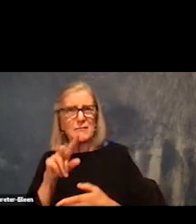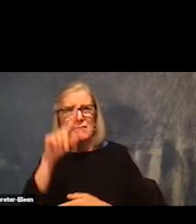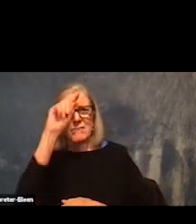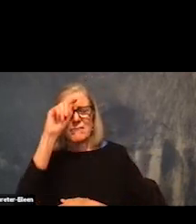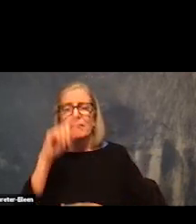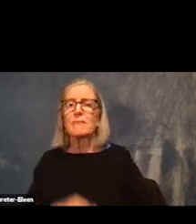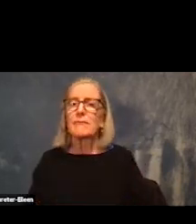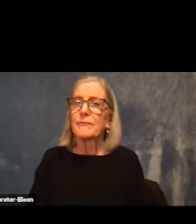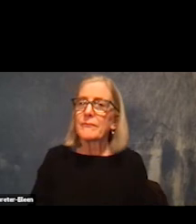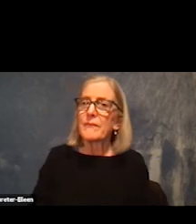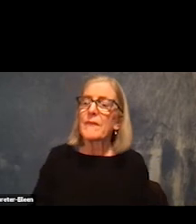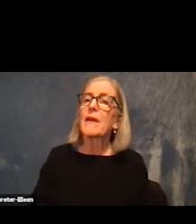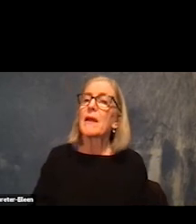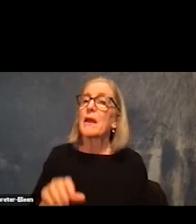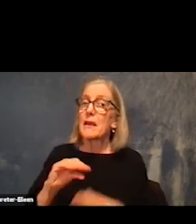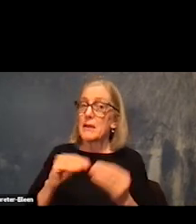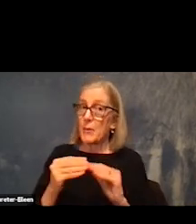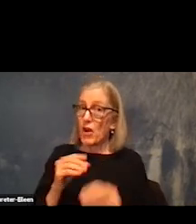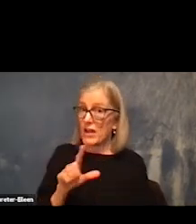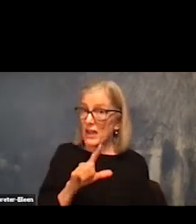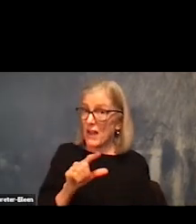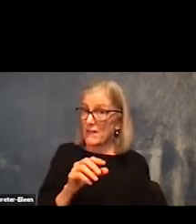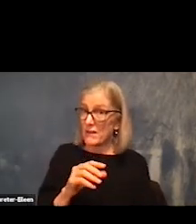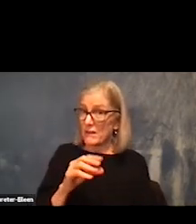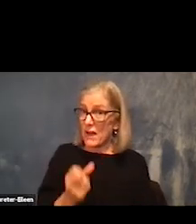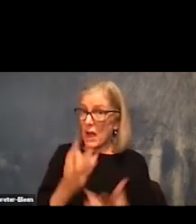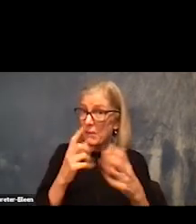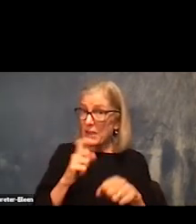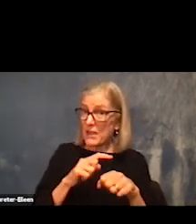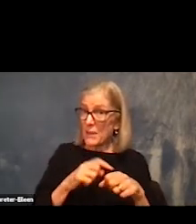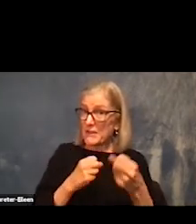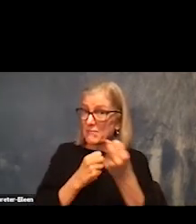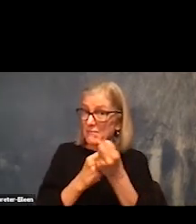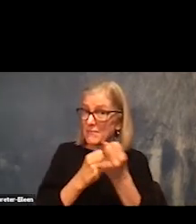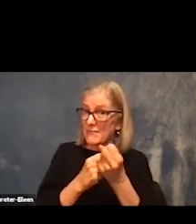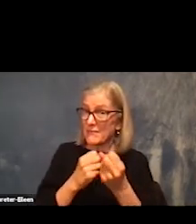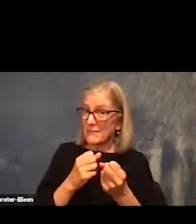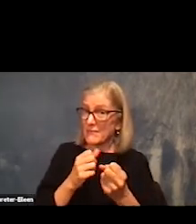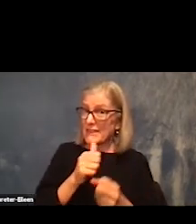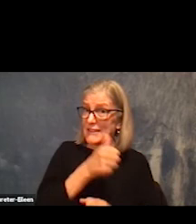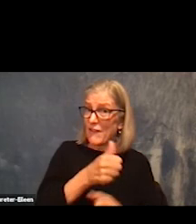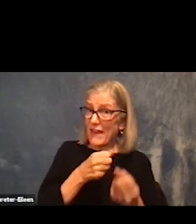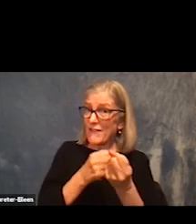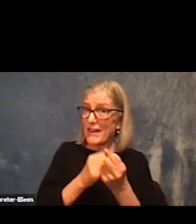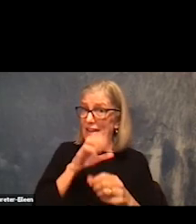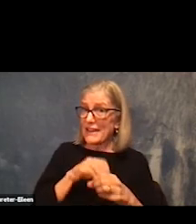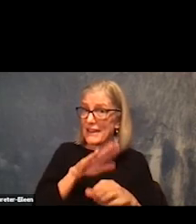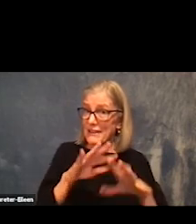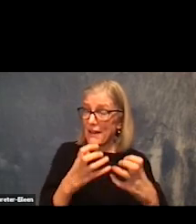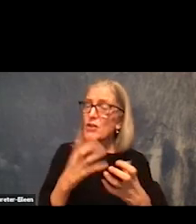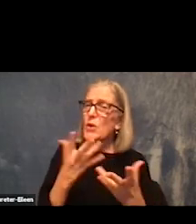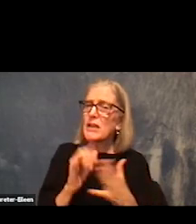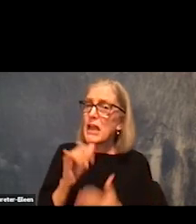What are the numbers on the left? Is this the number of times he advocated for himself in these classes? And what did that look like? And was it